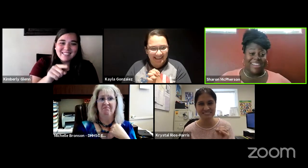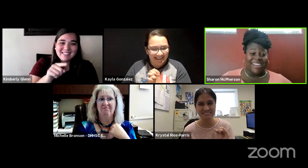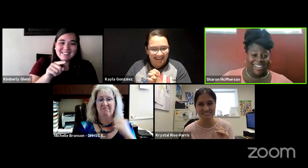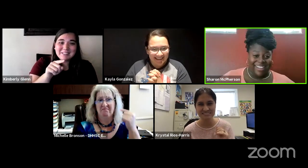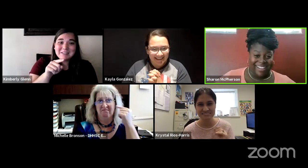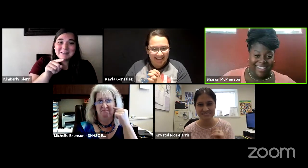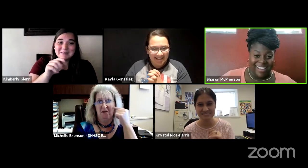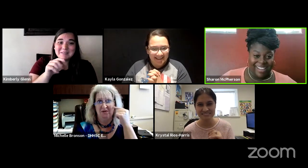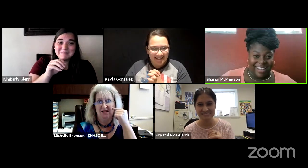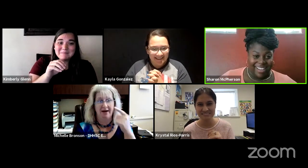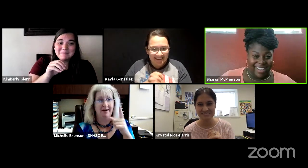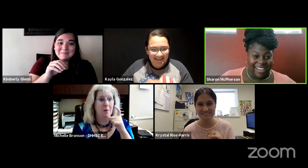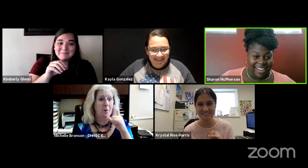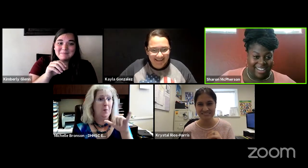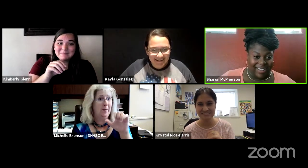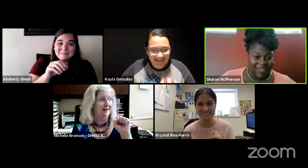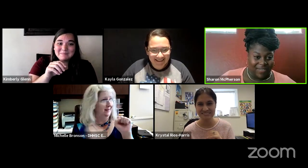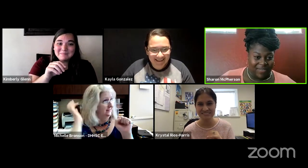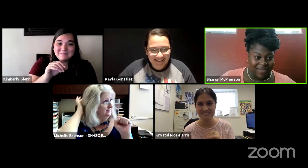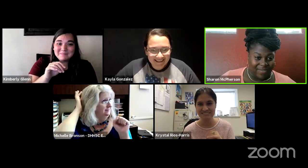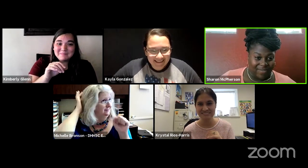Gary?